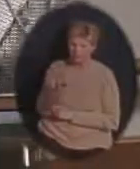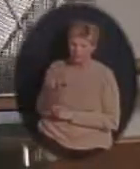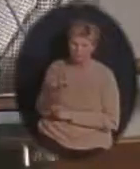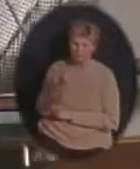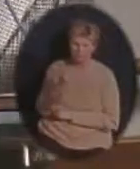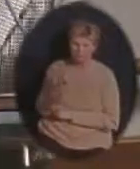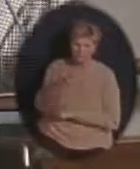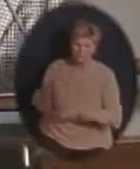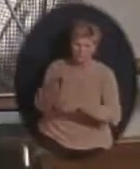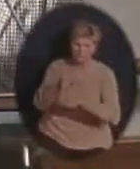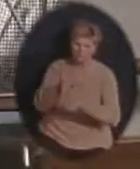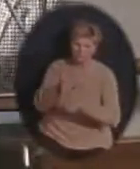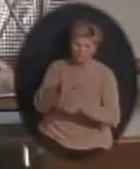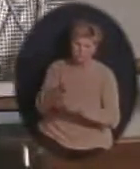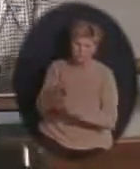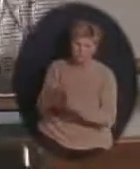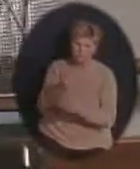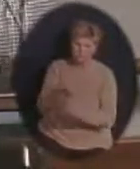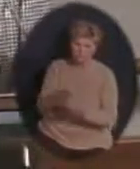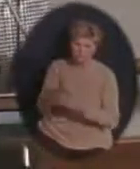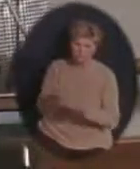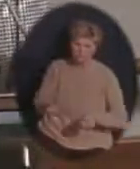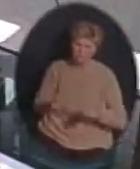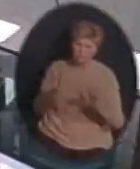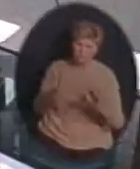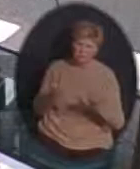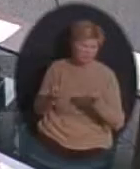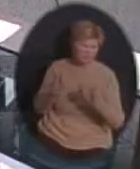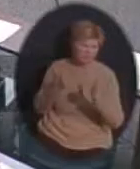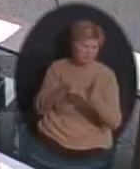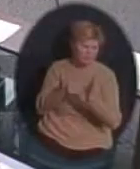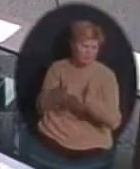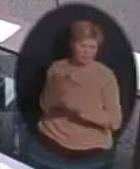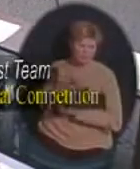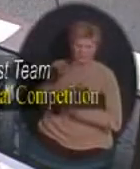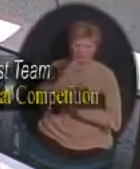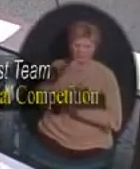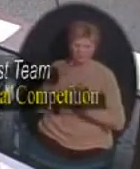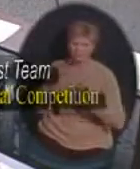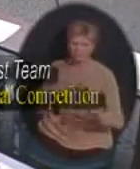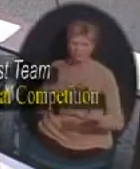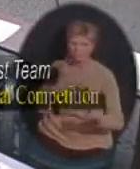Every year, several thousand students across the country participate in the Toshiba